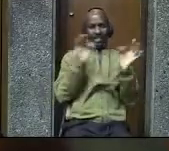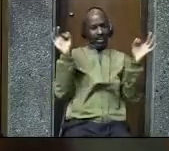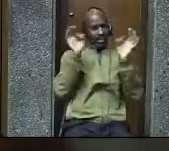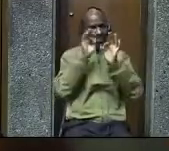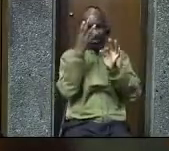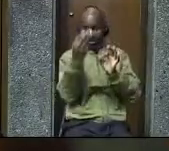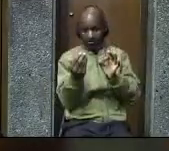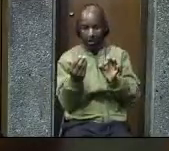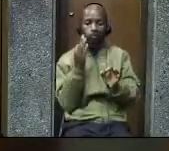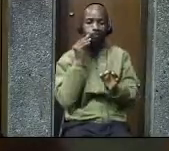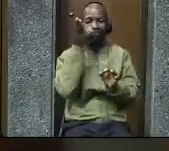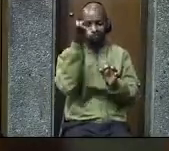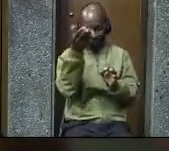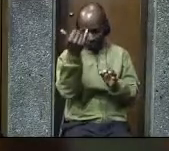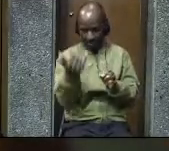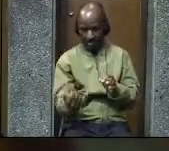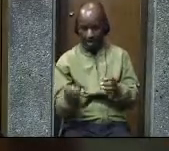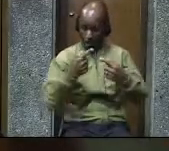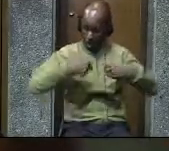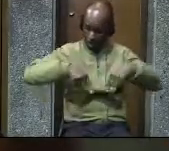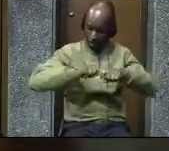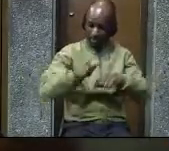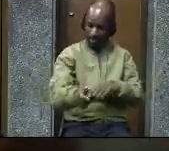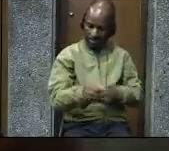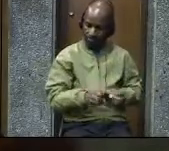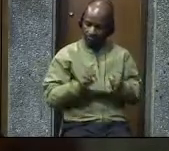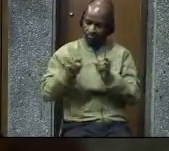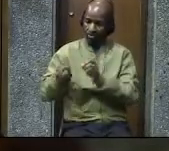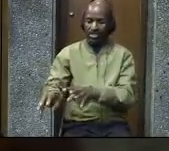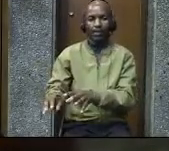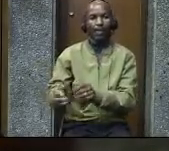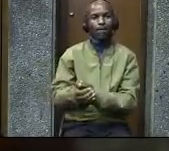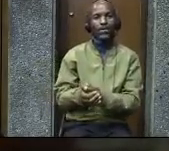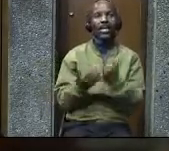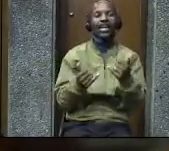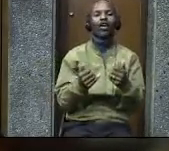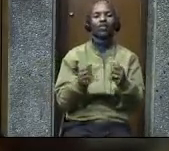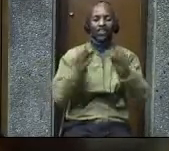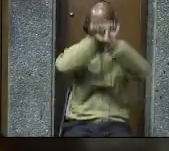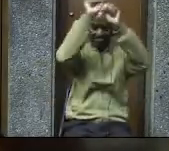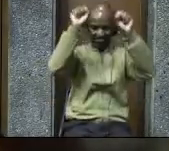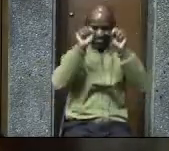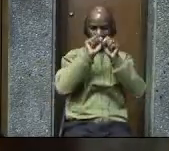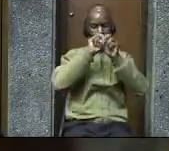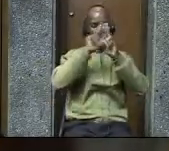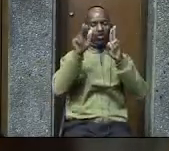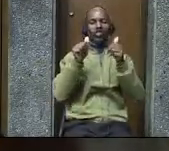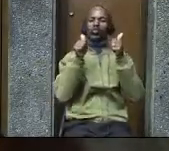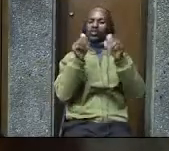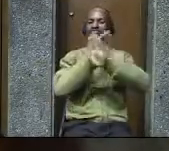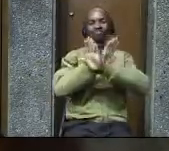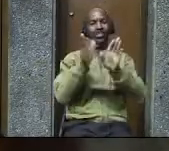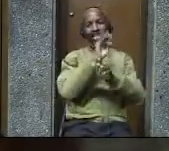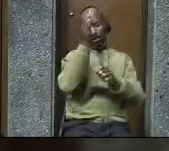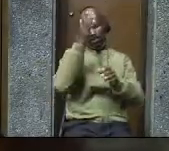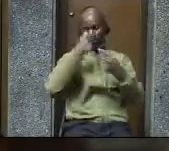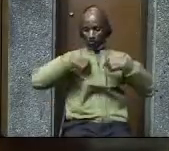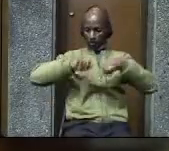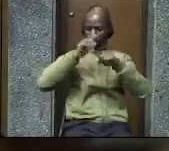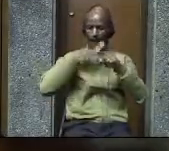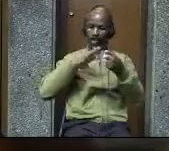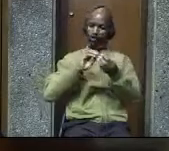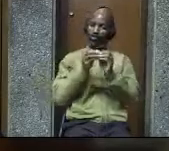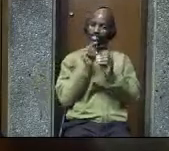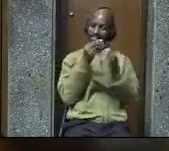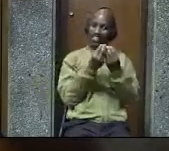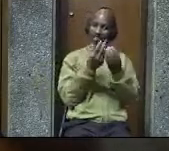la mabavela. So not bathathwa balahlelwa le and so on. So the system is not honest enough. So if it's funu dealing with this